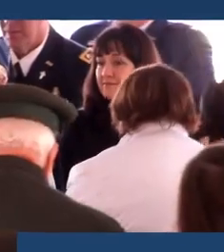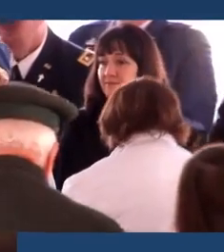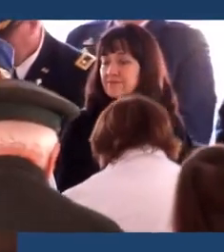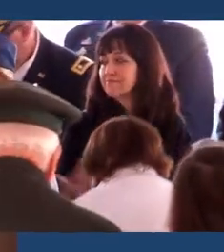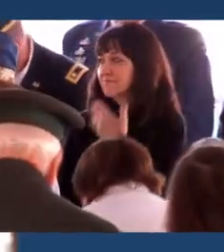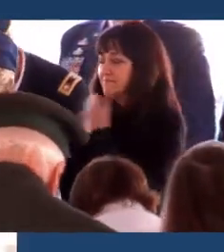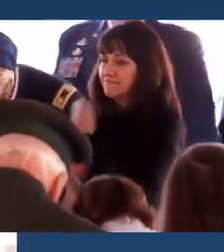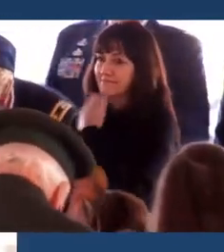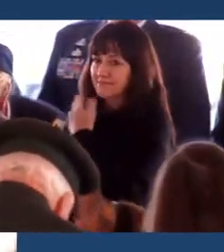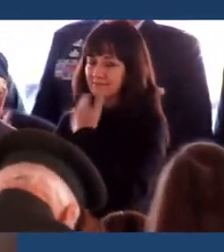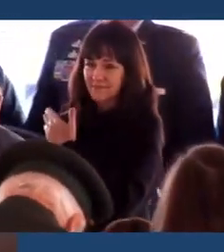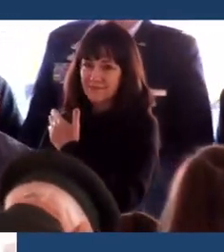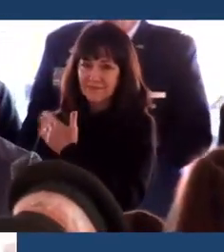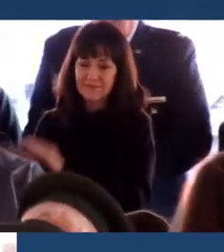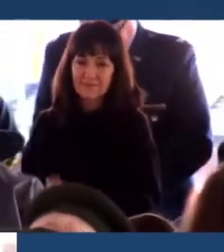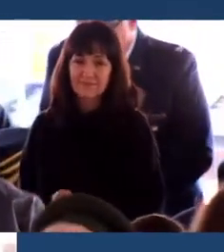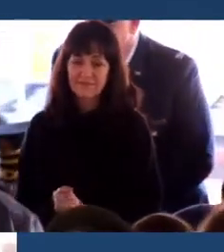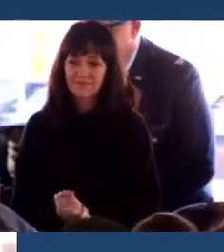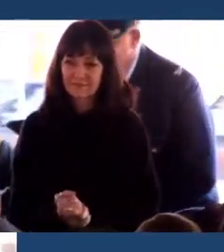Thank you, Senior Master Sergeant Rendon.